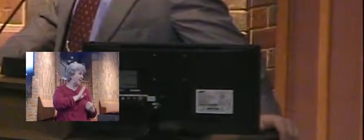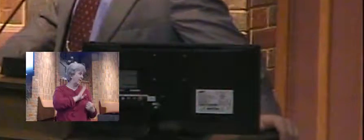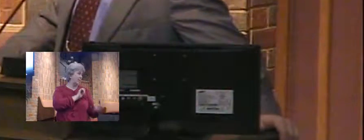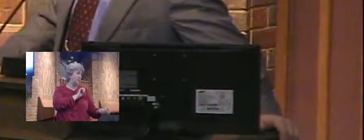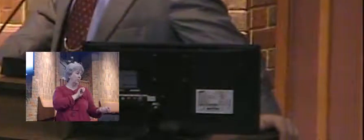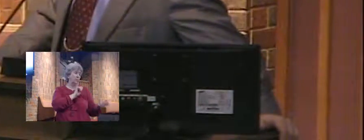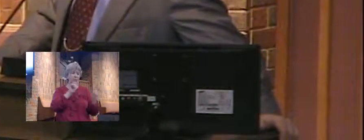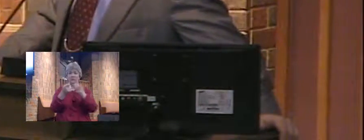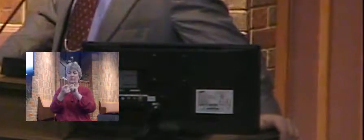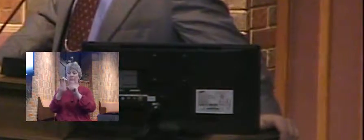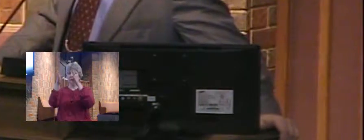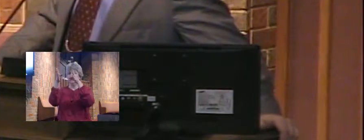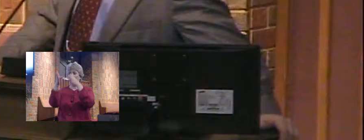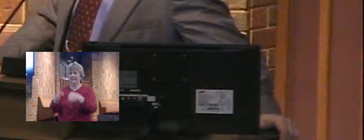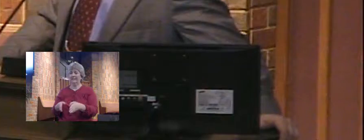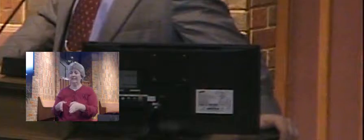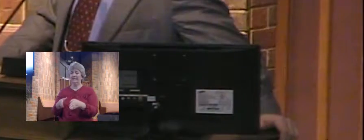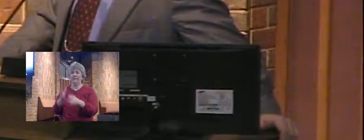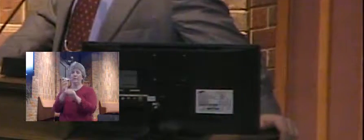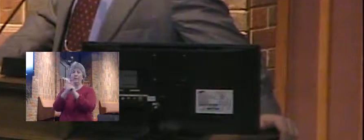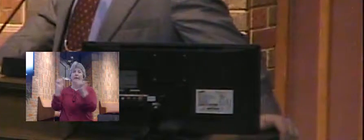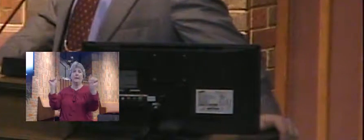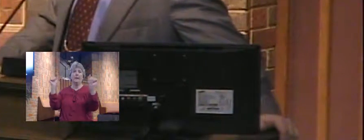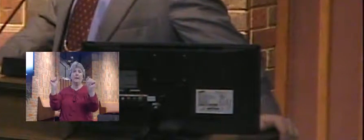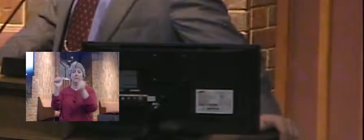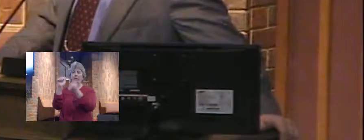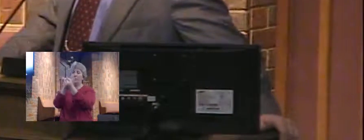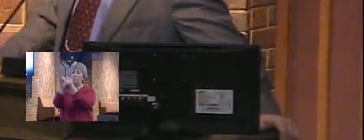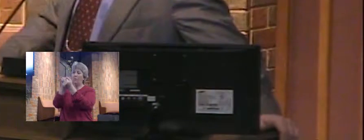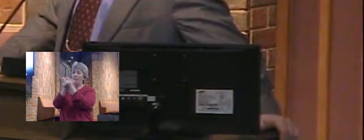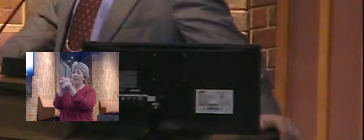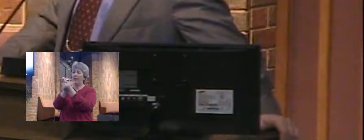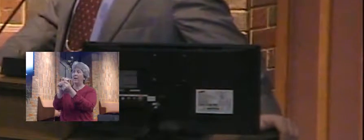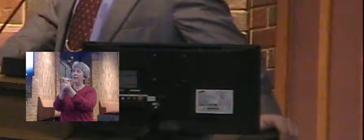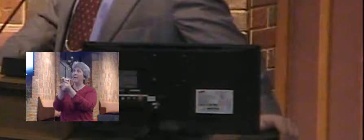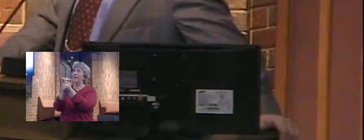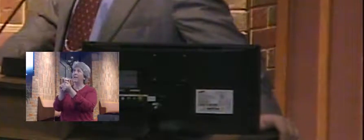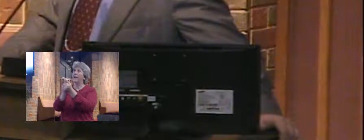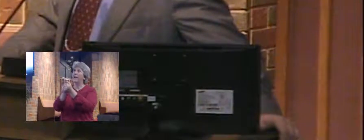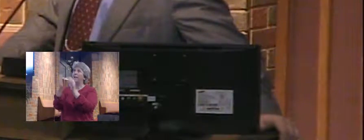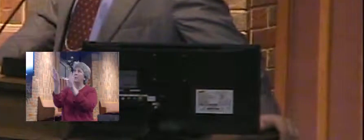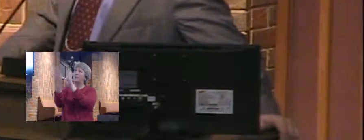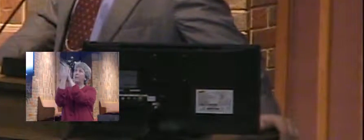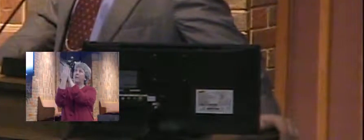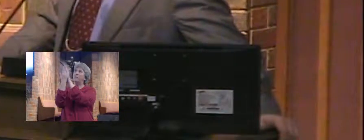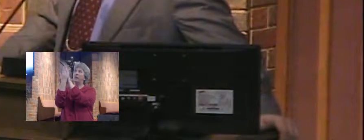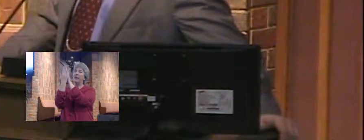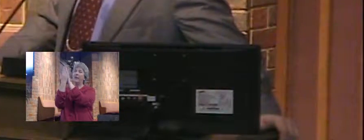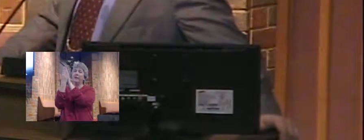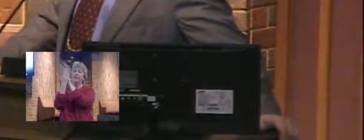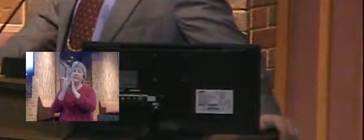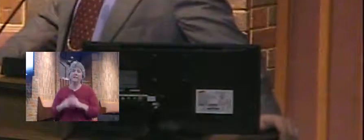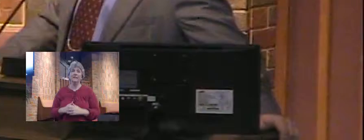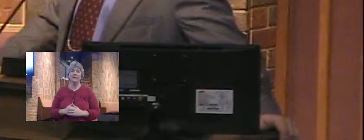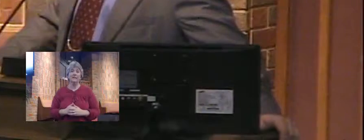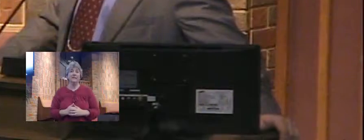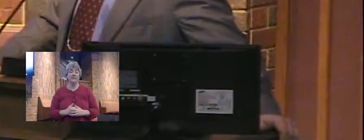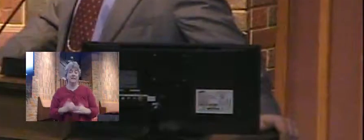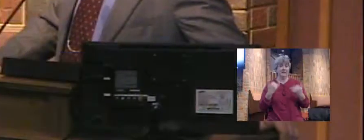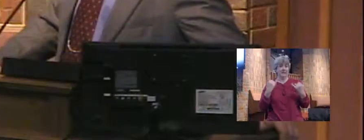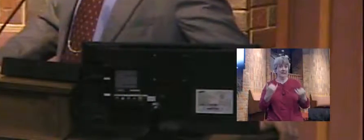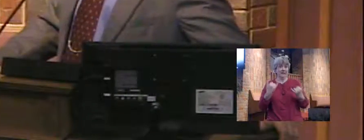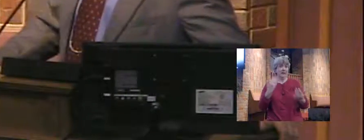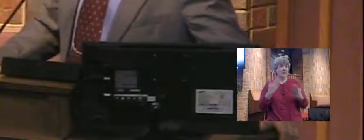redeemed, who has been washed, who has been brought back. And it may be this morning that you have not yet